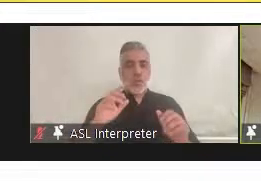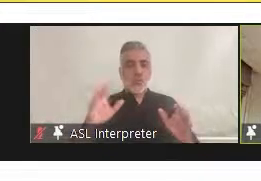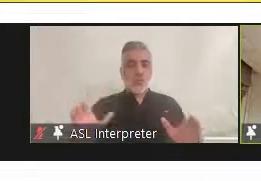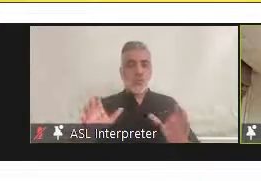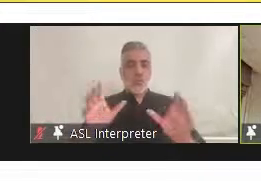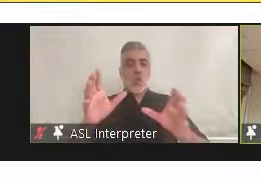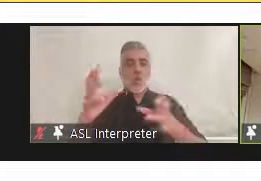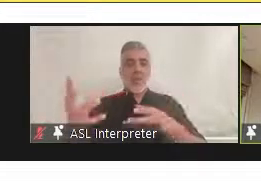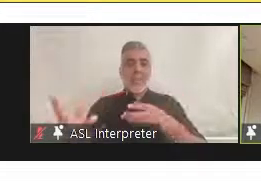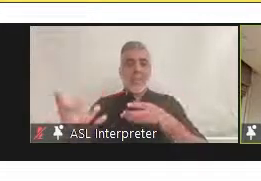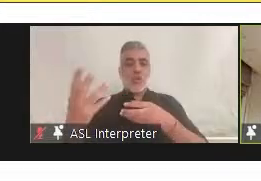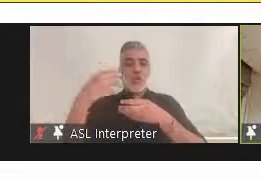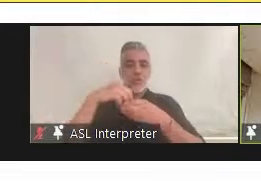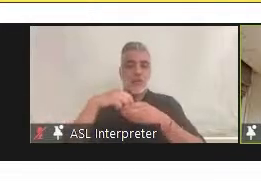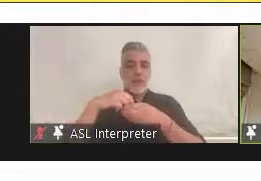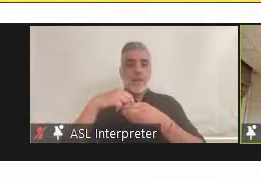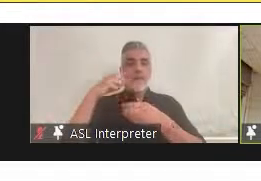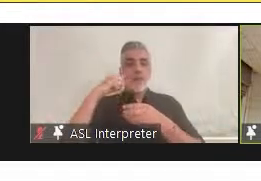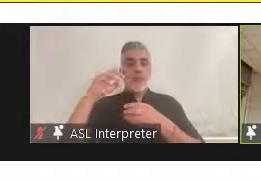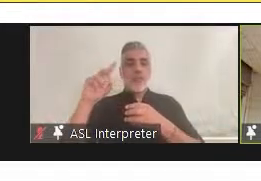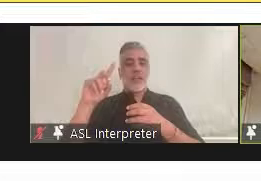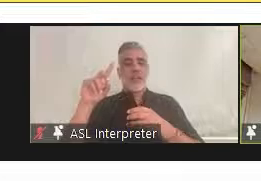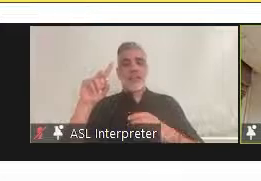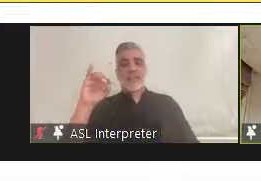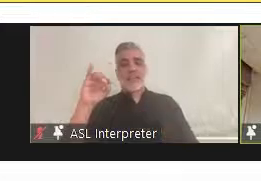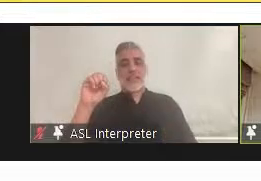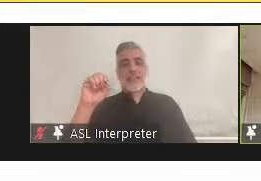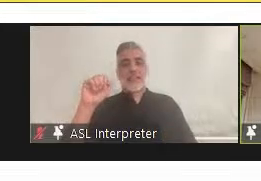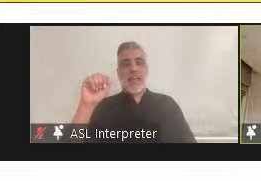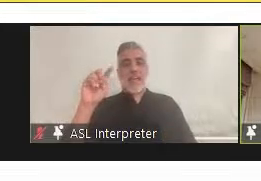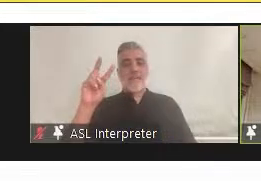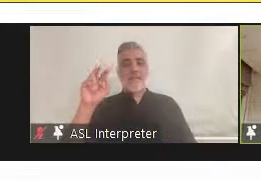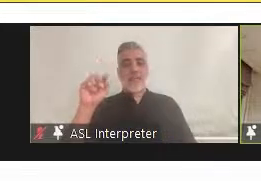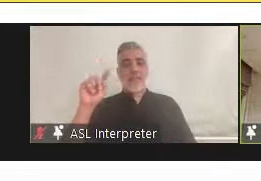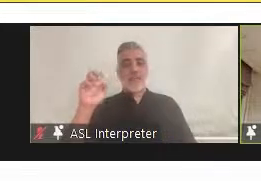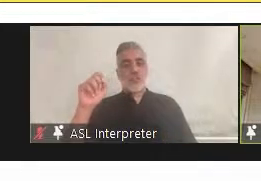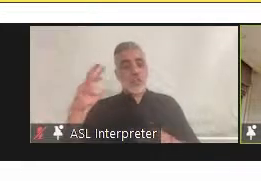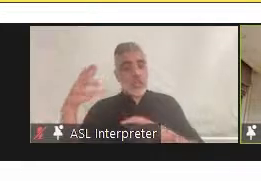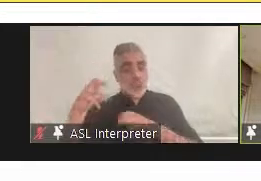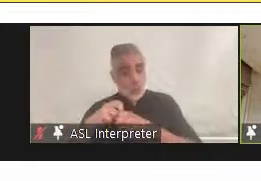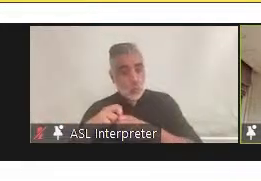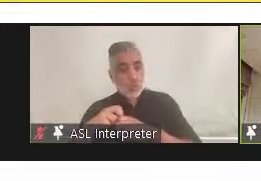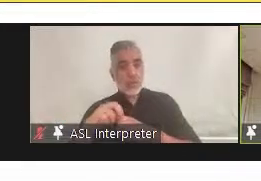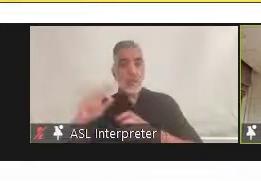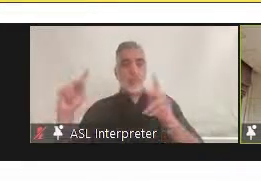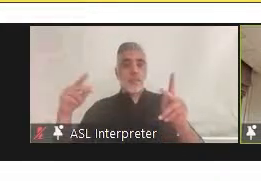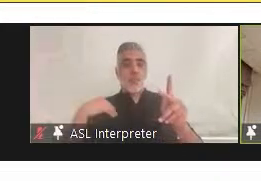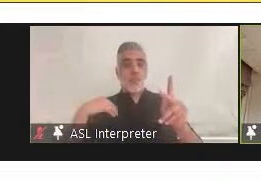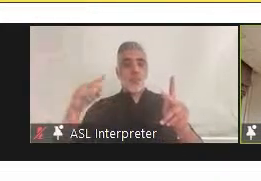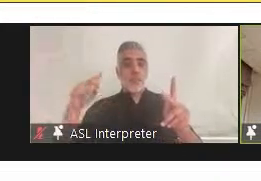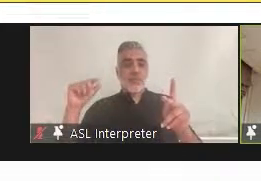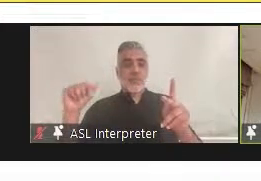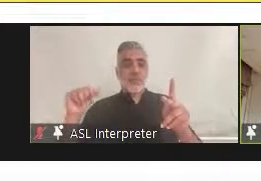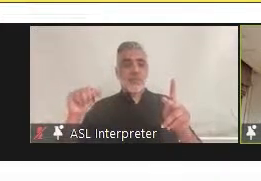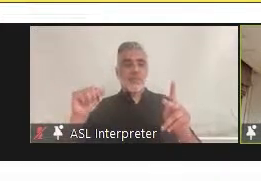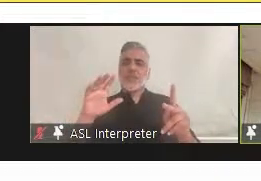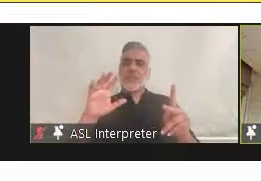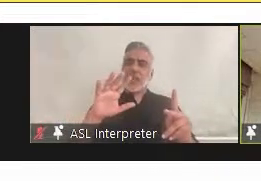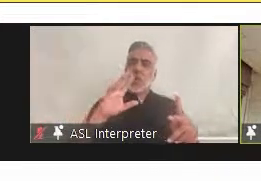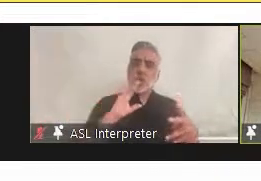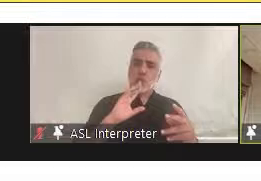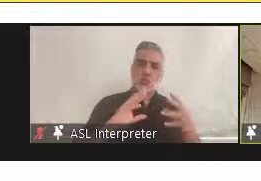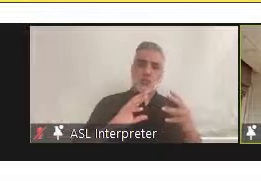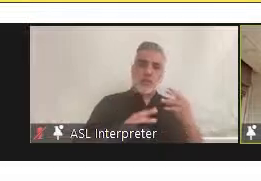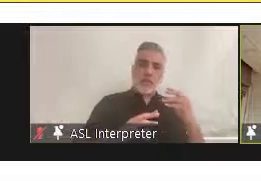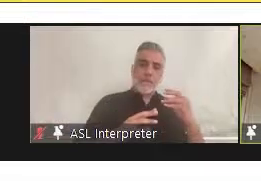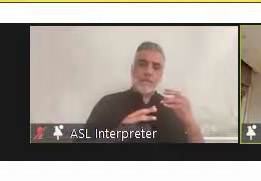inclusiveness for the disadvantaged population, including the people with disabilities. And I'd like to just touch upon a couple of,